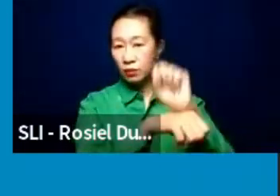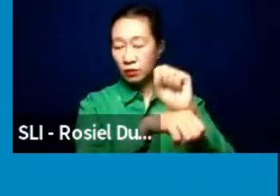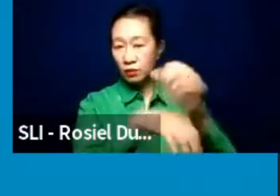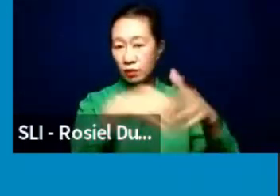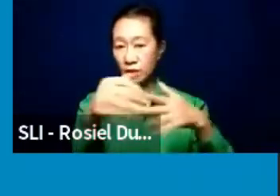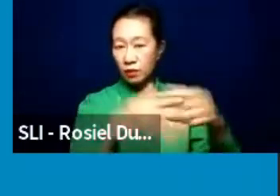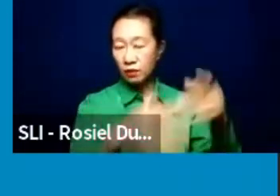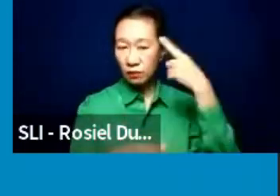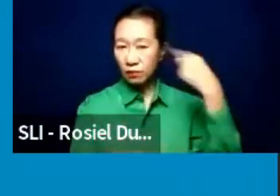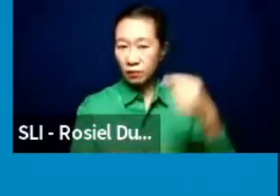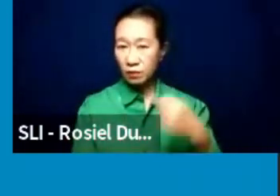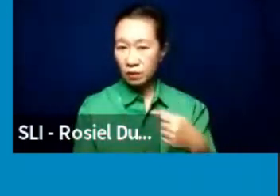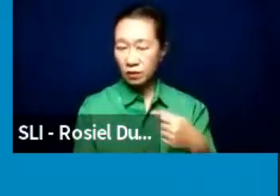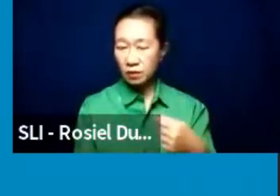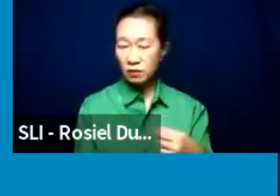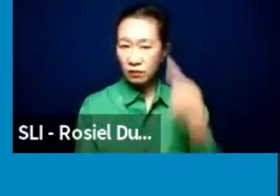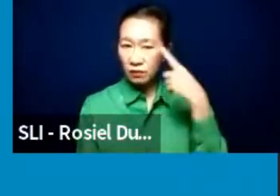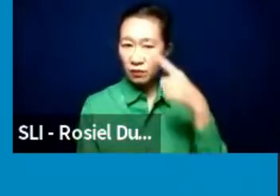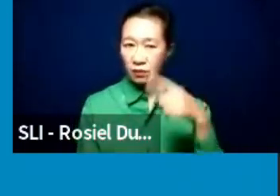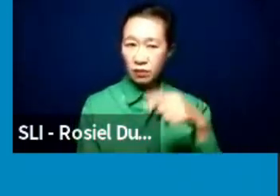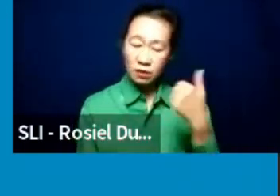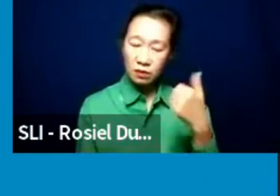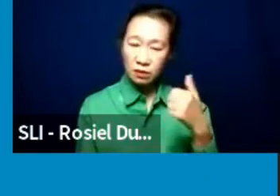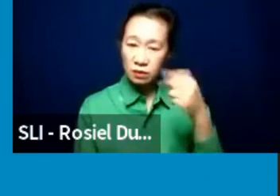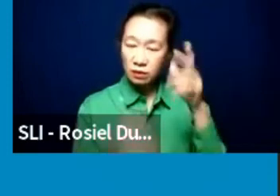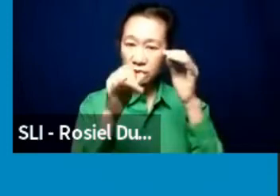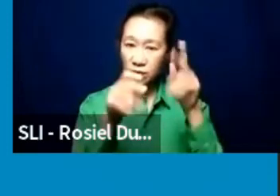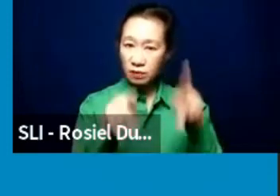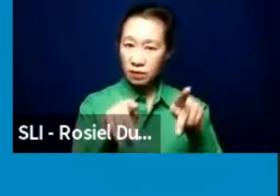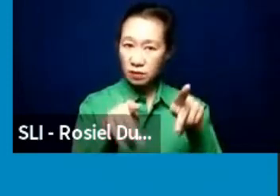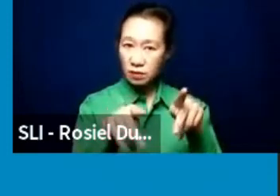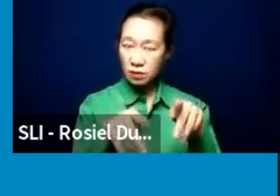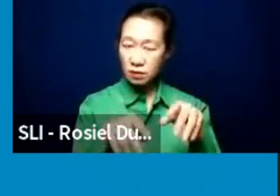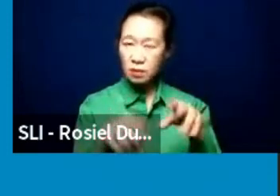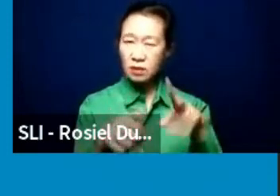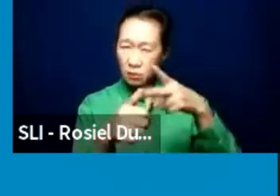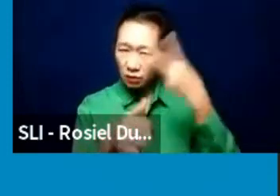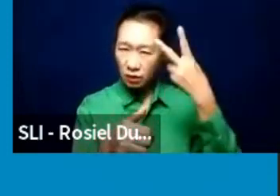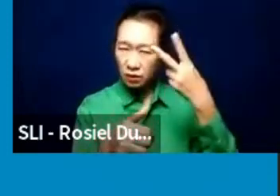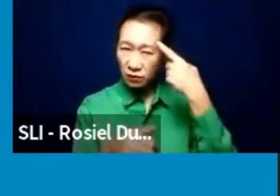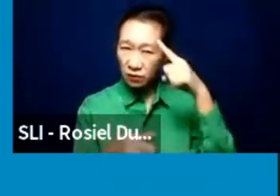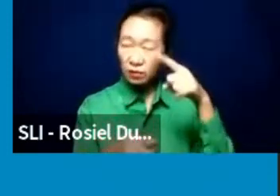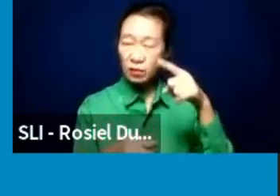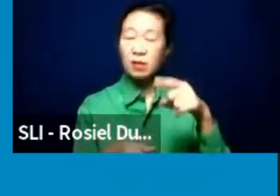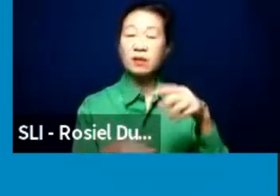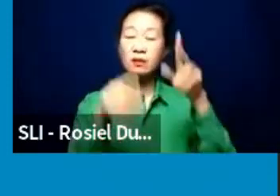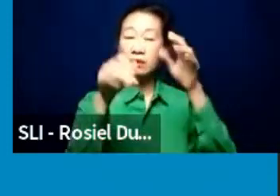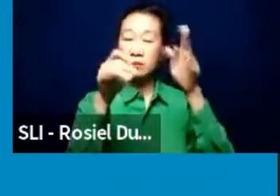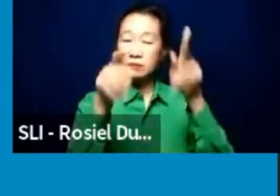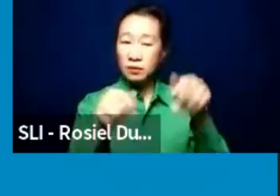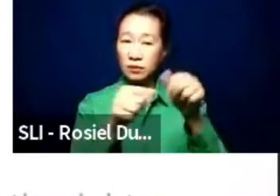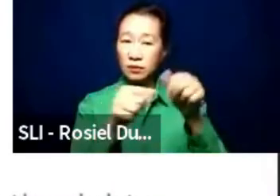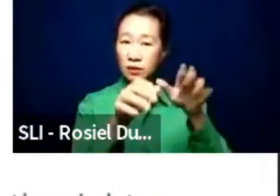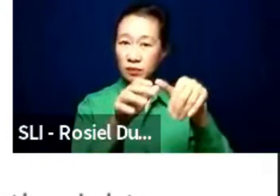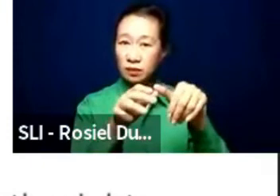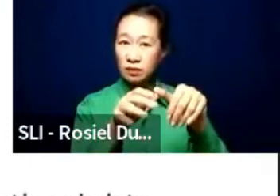for neurotypical individuals, of course, that goes double for our learners with disabilities. No, on top